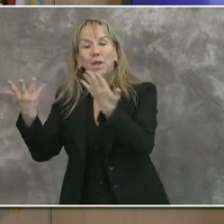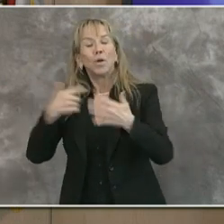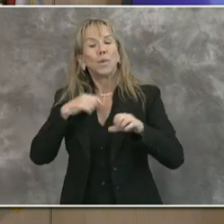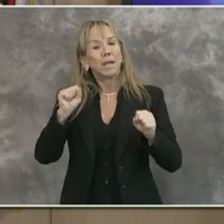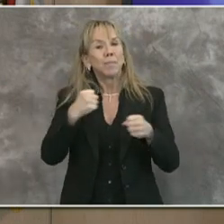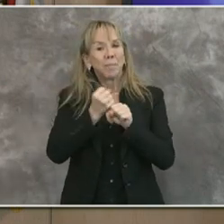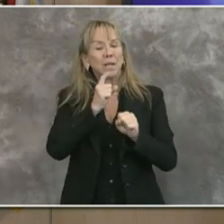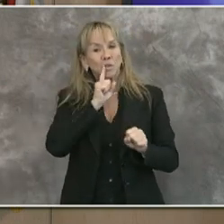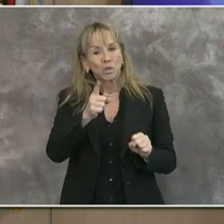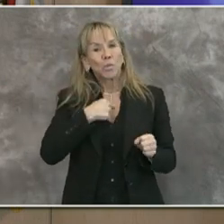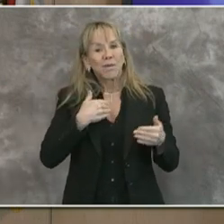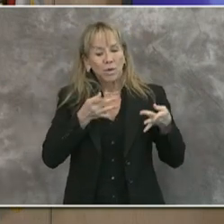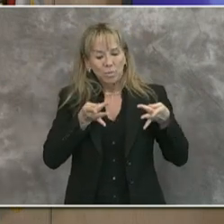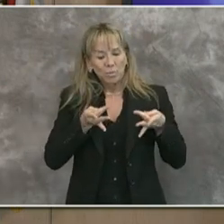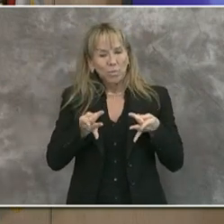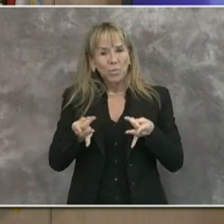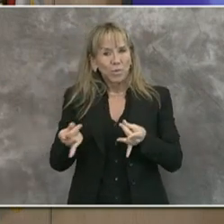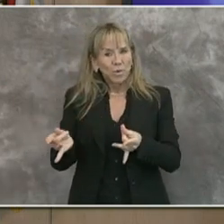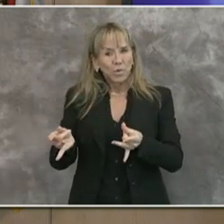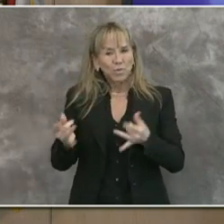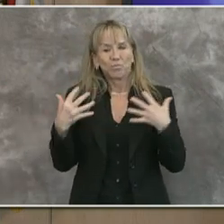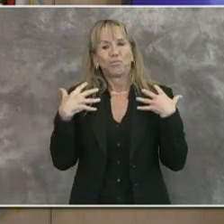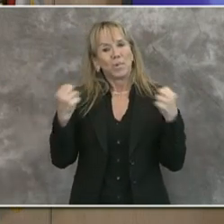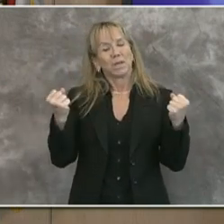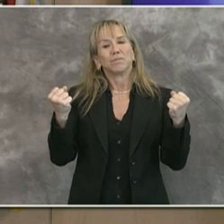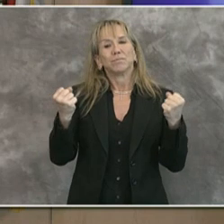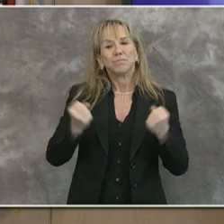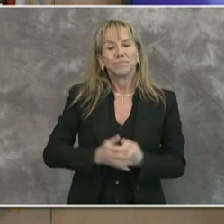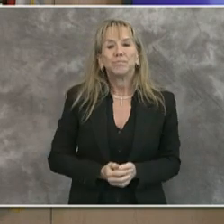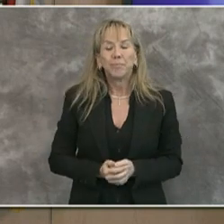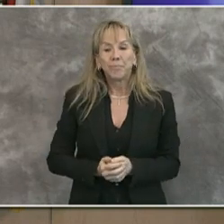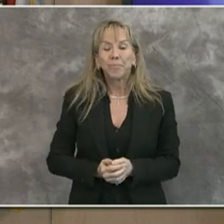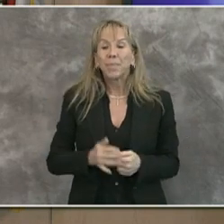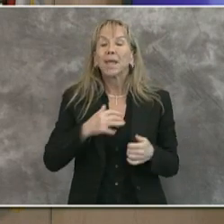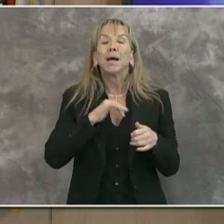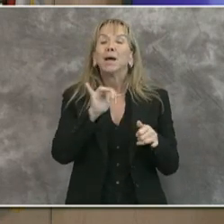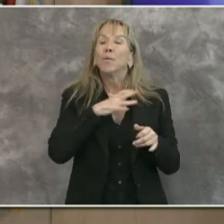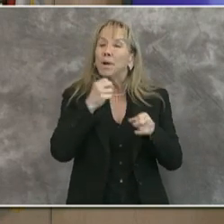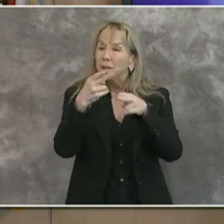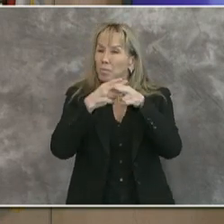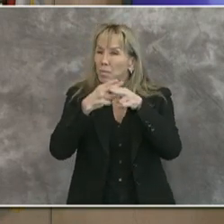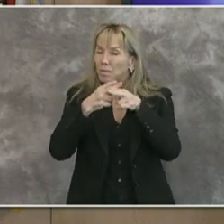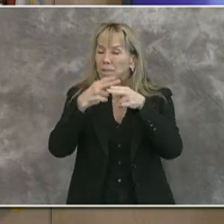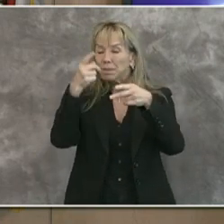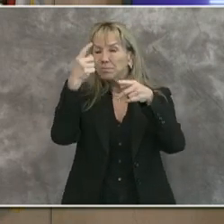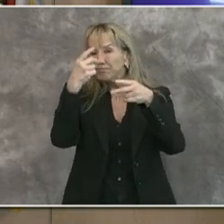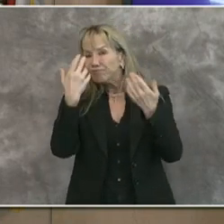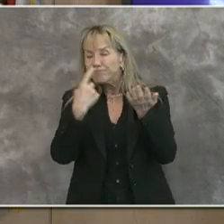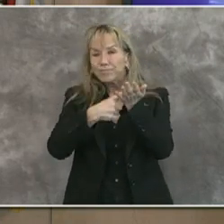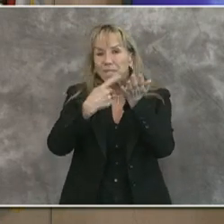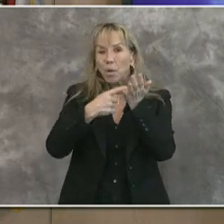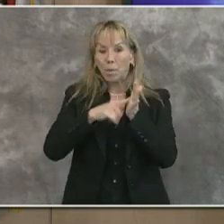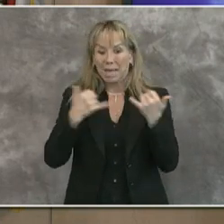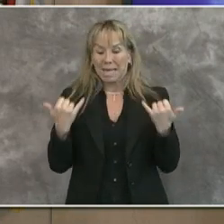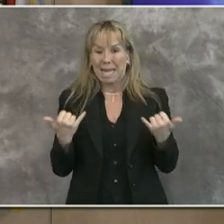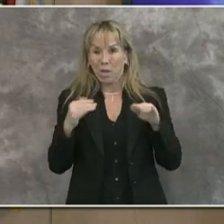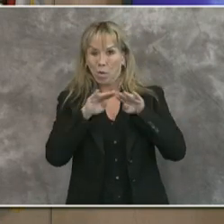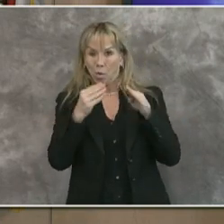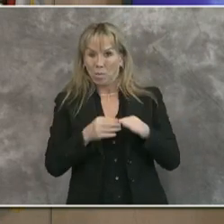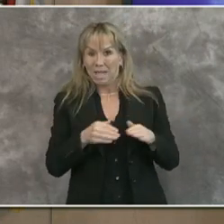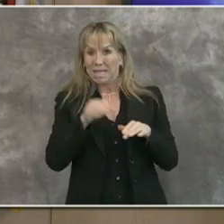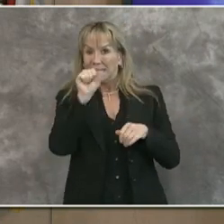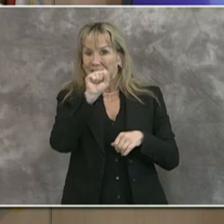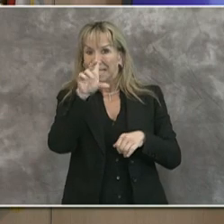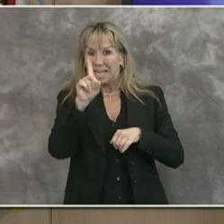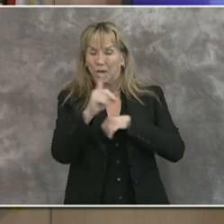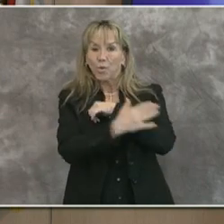to ensure that we have a smooth and steady recovery. I'd like to briefly talk about those things that are presently open in San Diego County and then